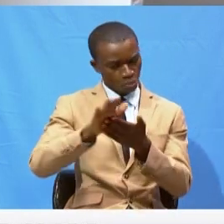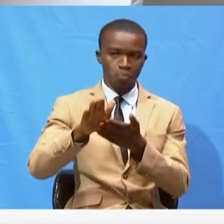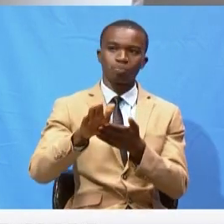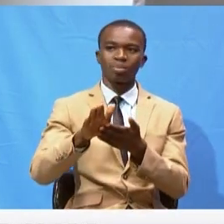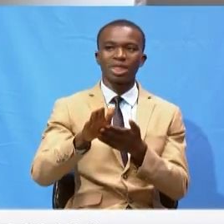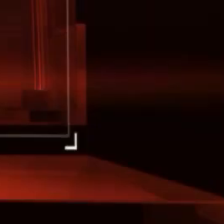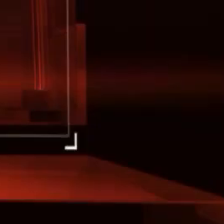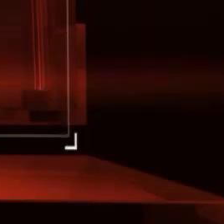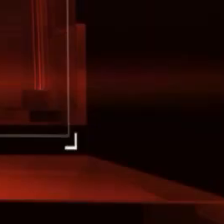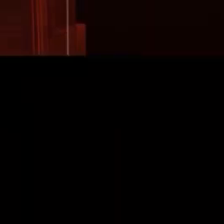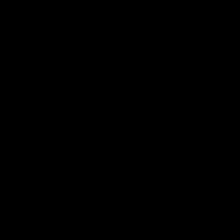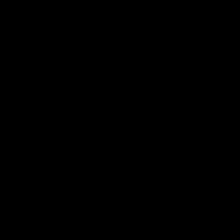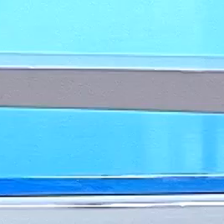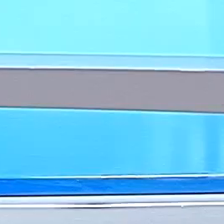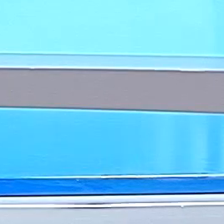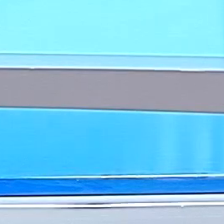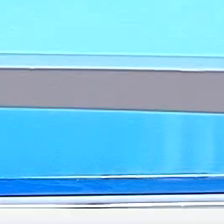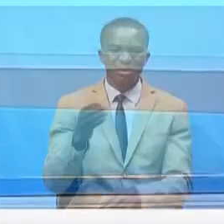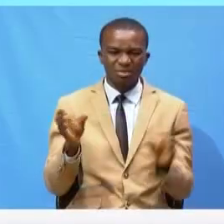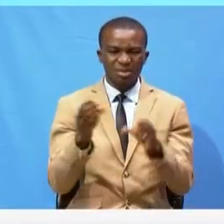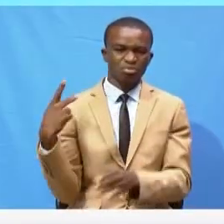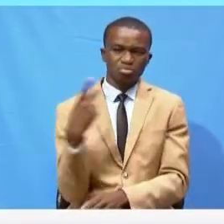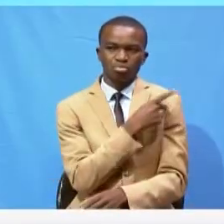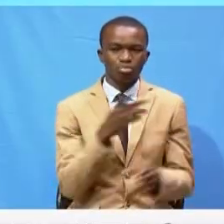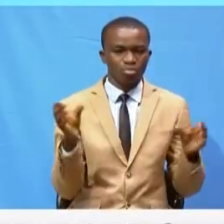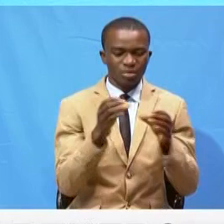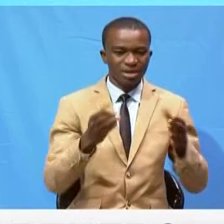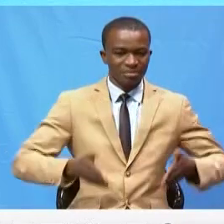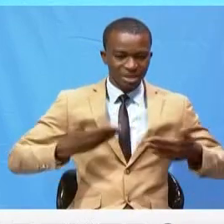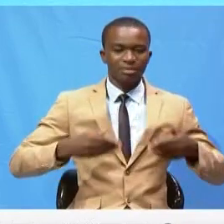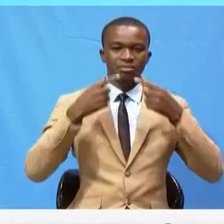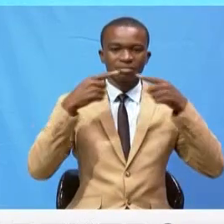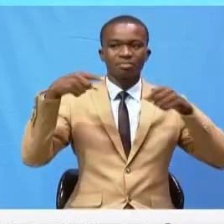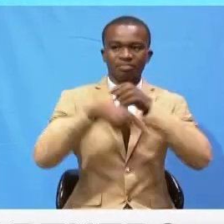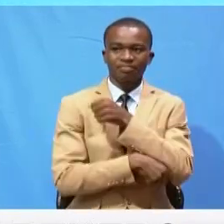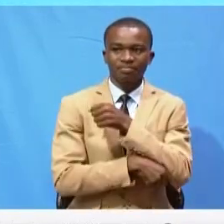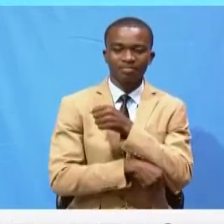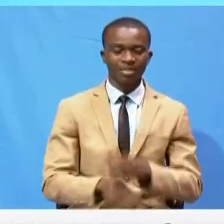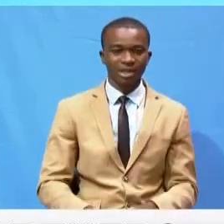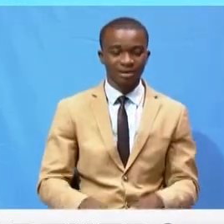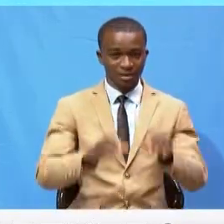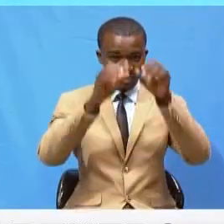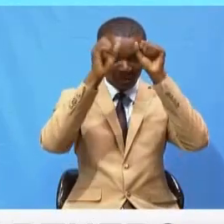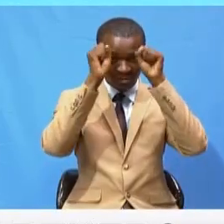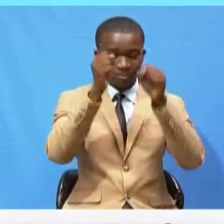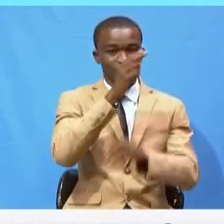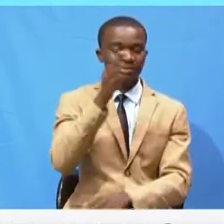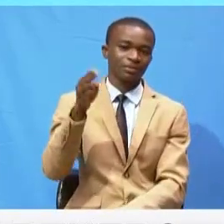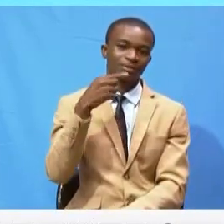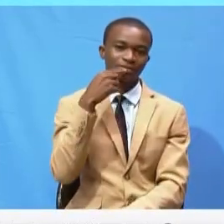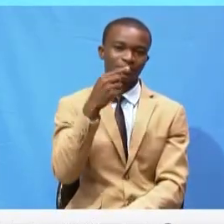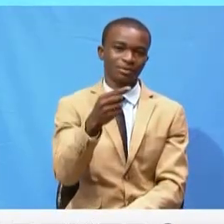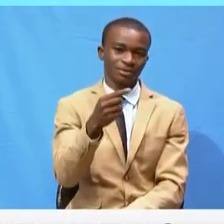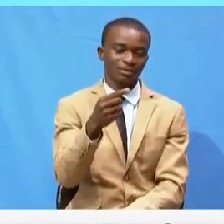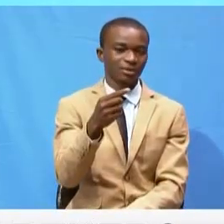works elates parliamentary committee. Zanis News in detail. President Hakainde Hichilema